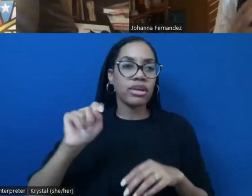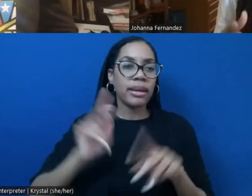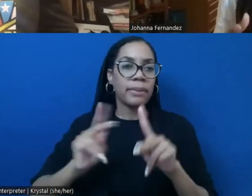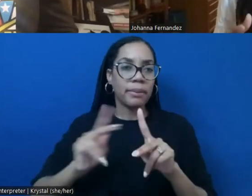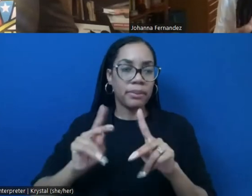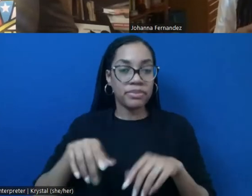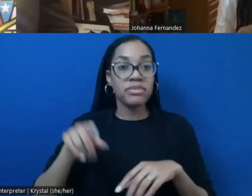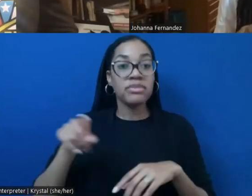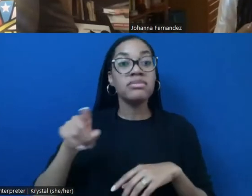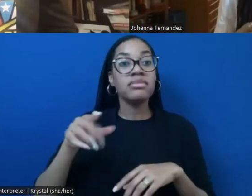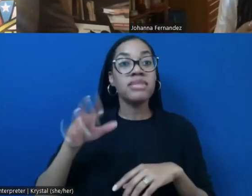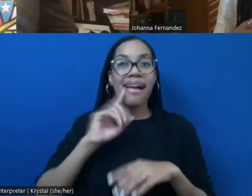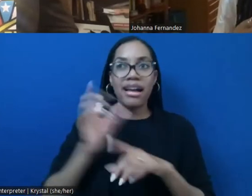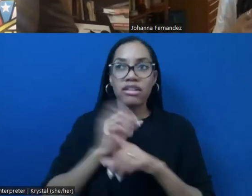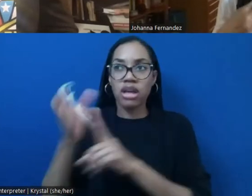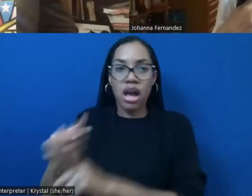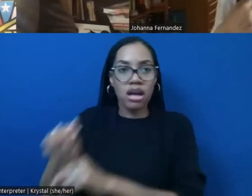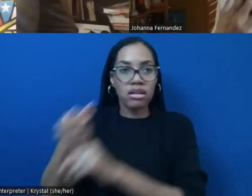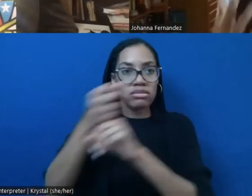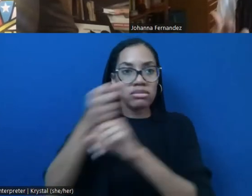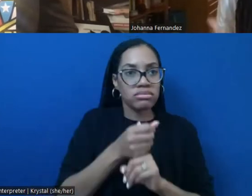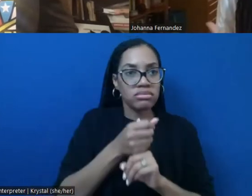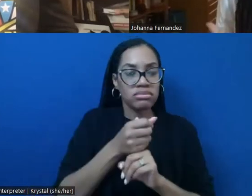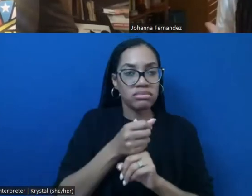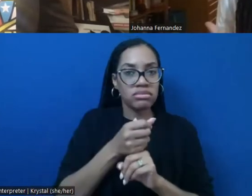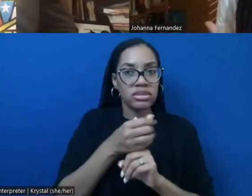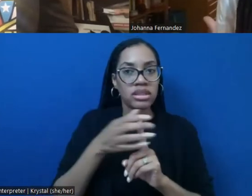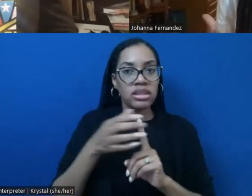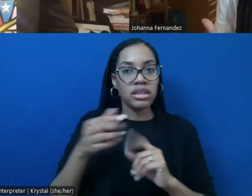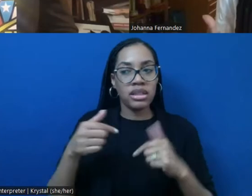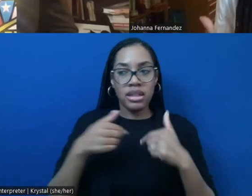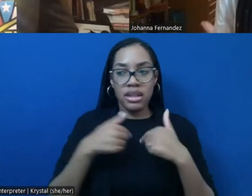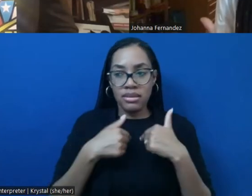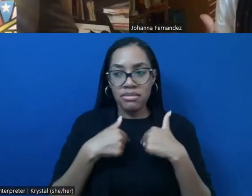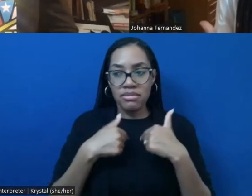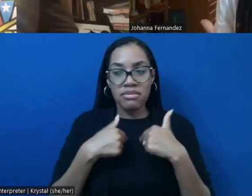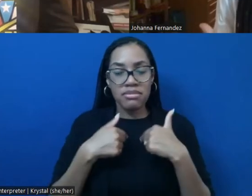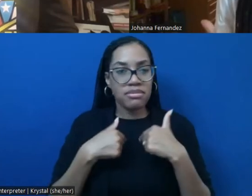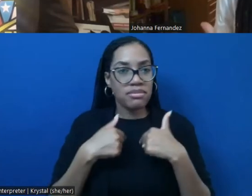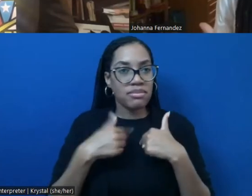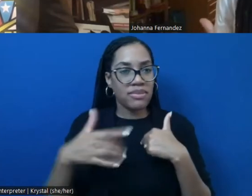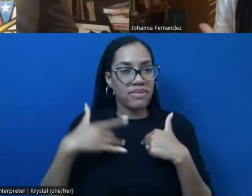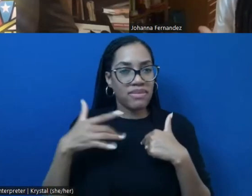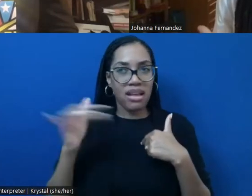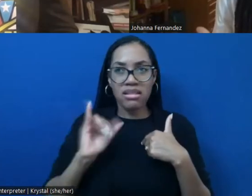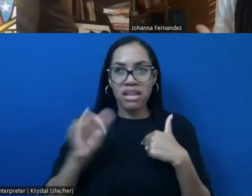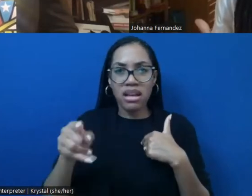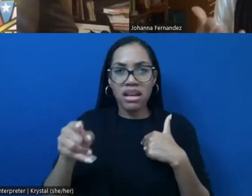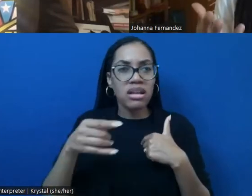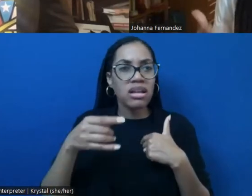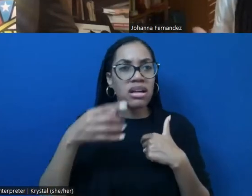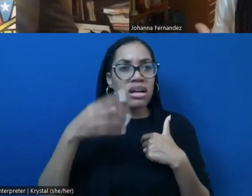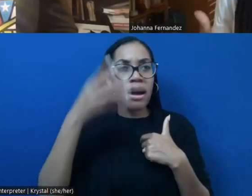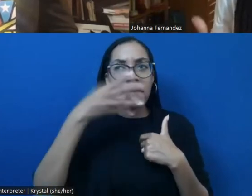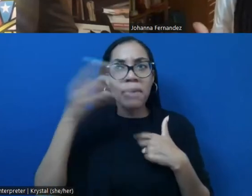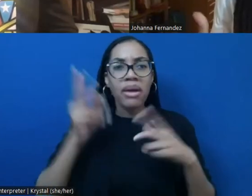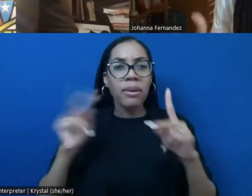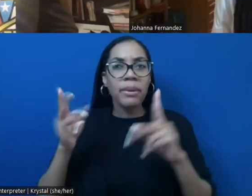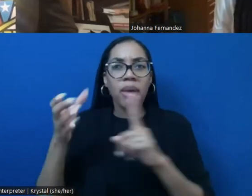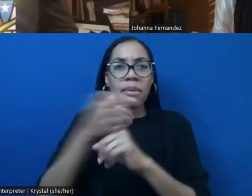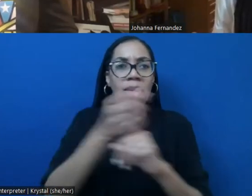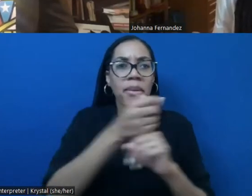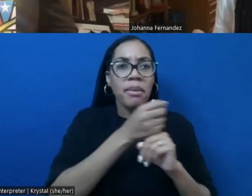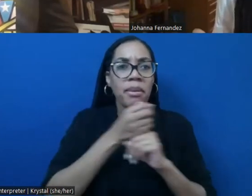being abused. And I was called to serve. I felt like I needed to serve my people for the first time. And I asked if I